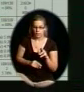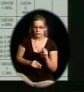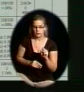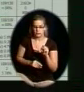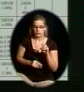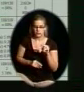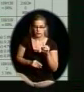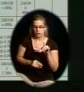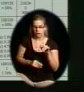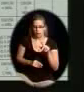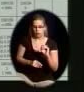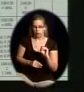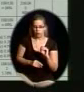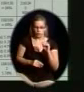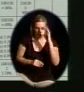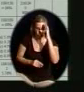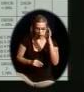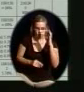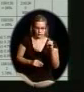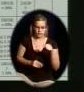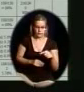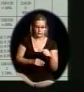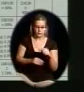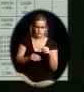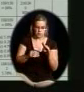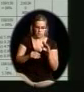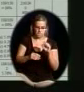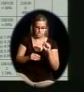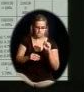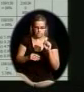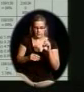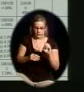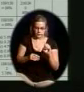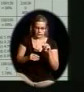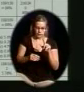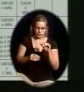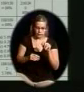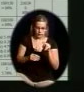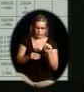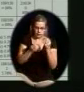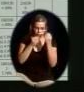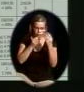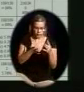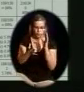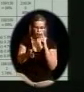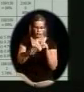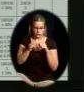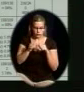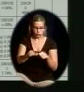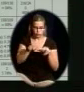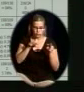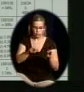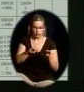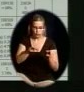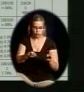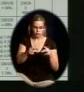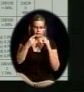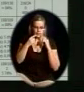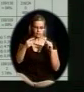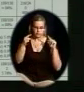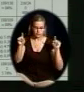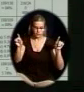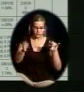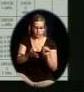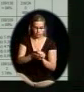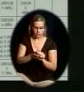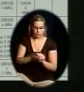has created this particular baseline information, and we will continue to monitor the success of